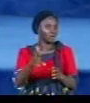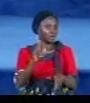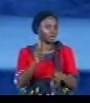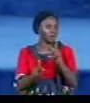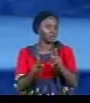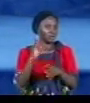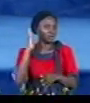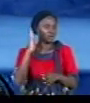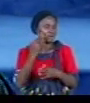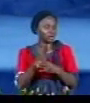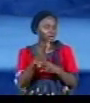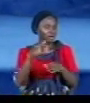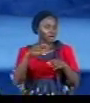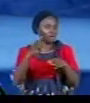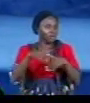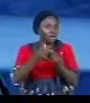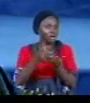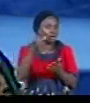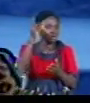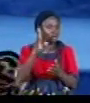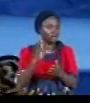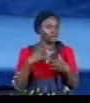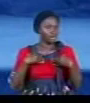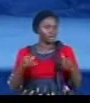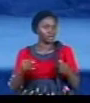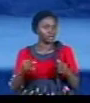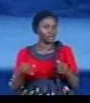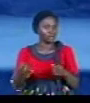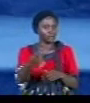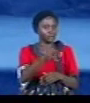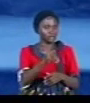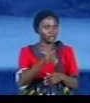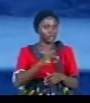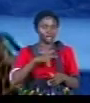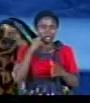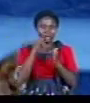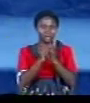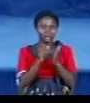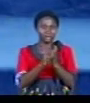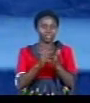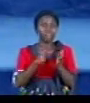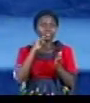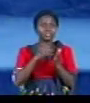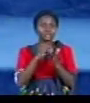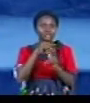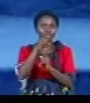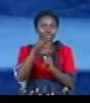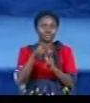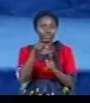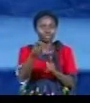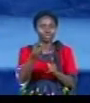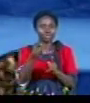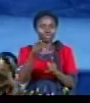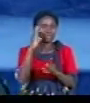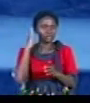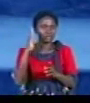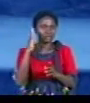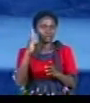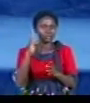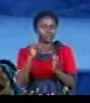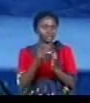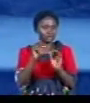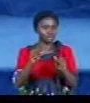was thinking, is it when you testify of the goodness that the healing will take place? I was